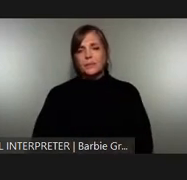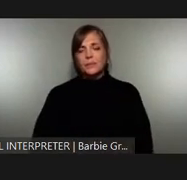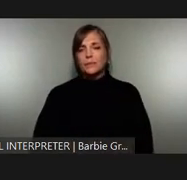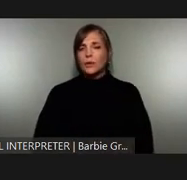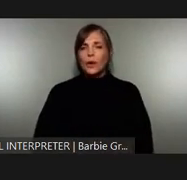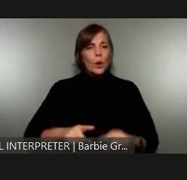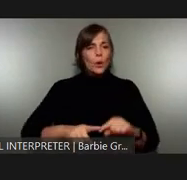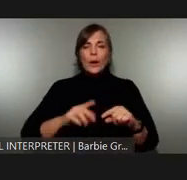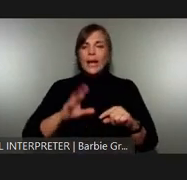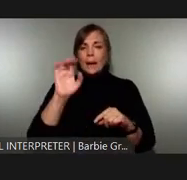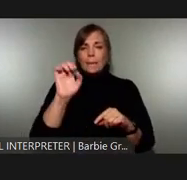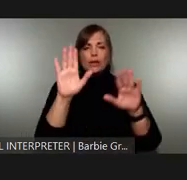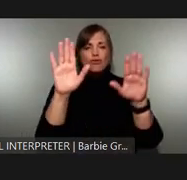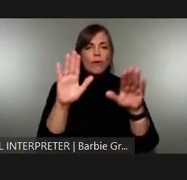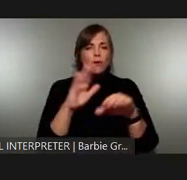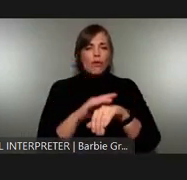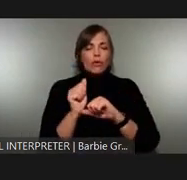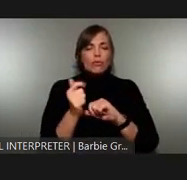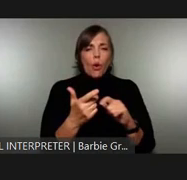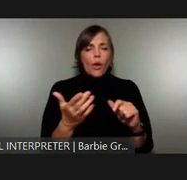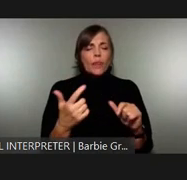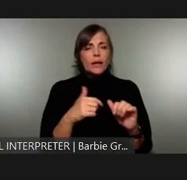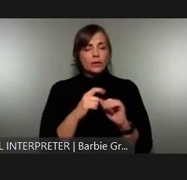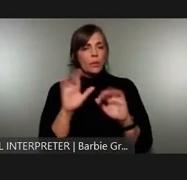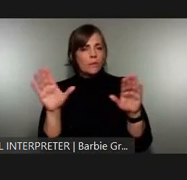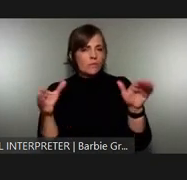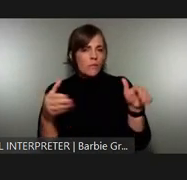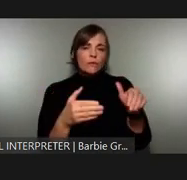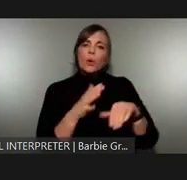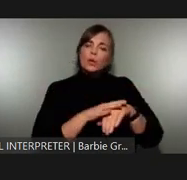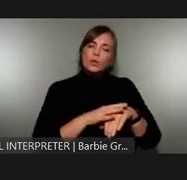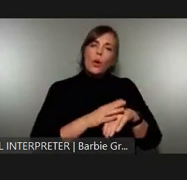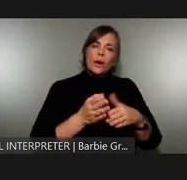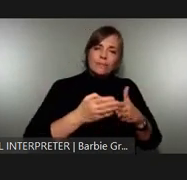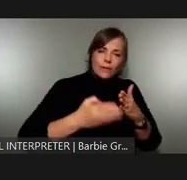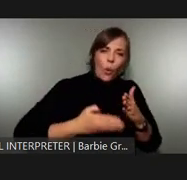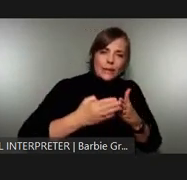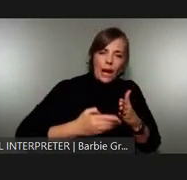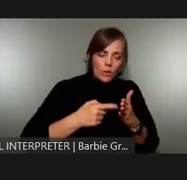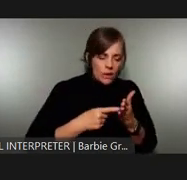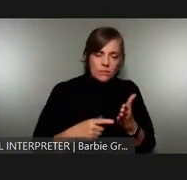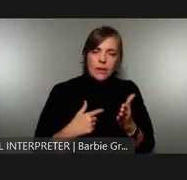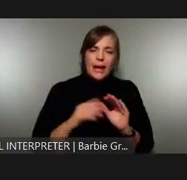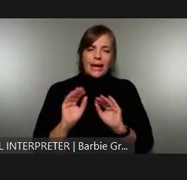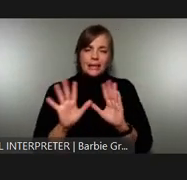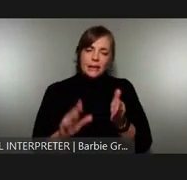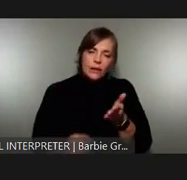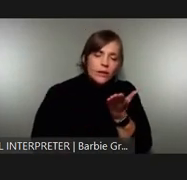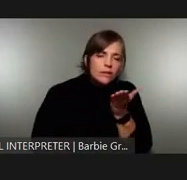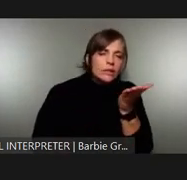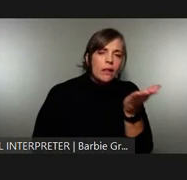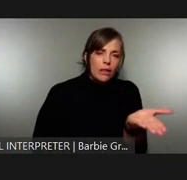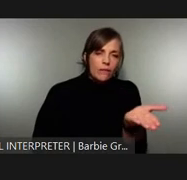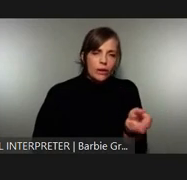great on the topics that are the outcomes we've committed to? It's that clarity of delivering the